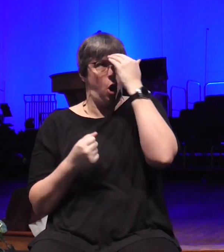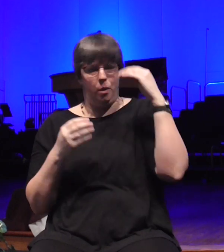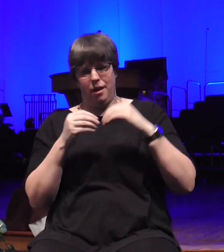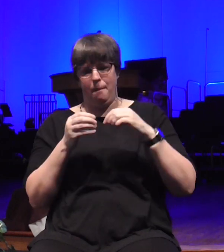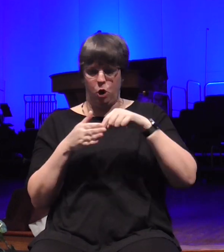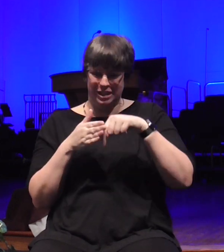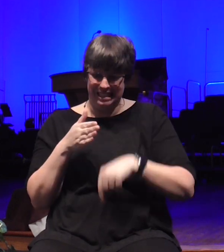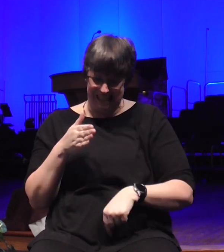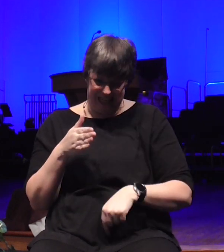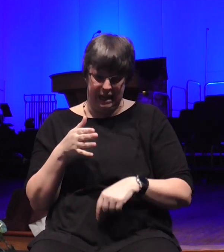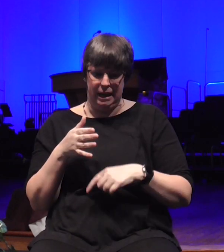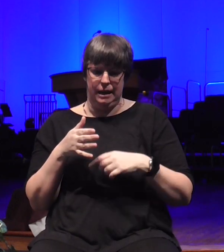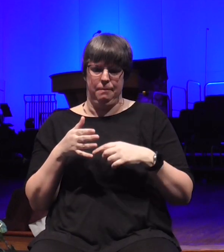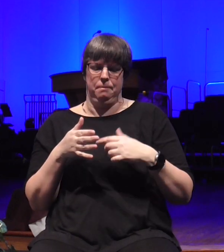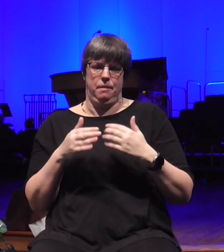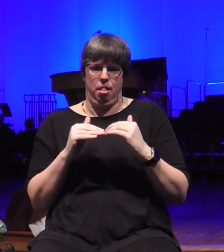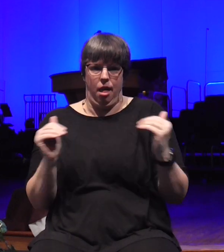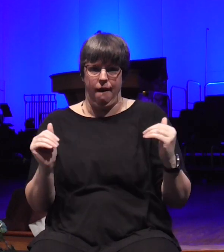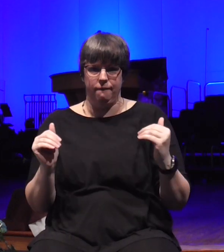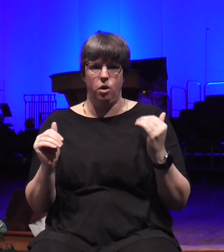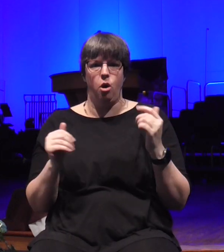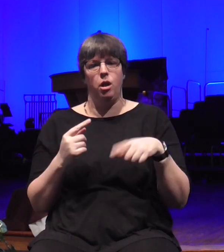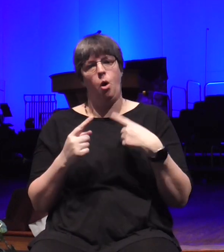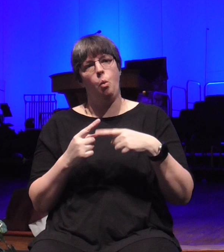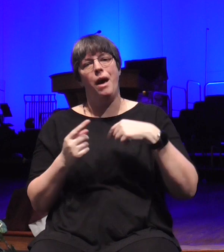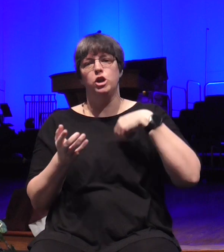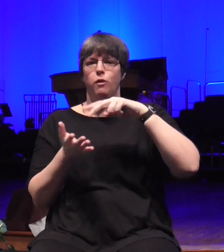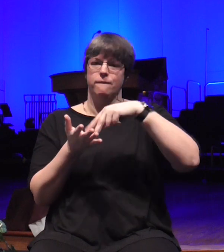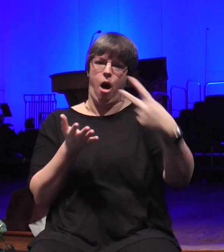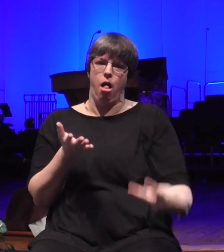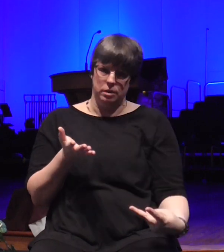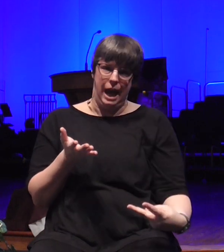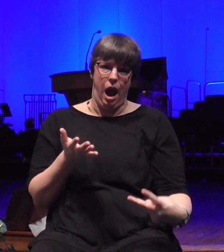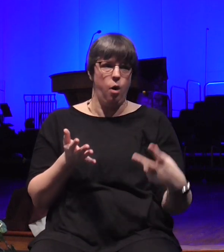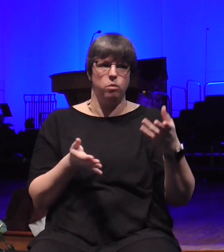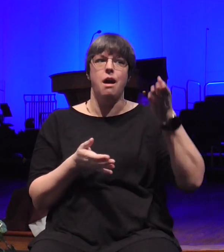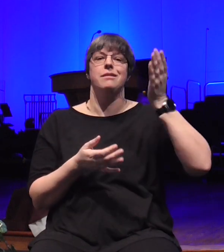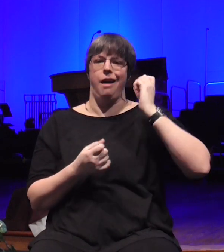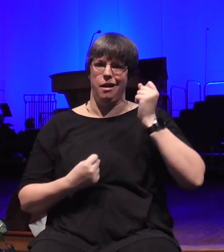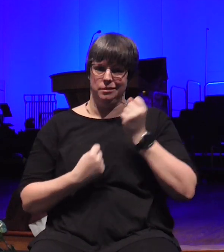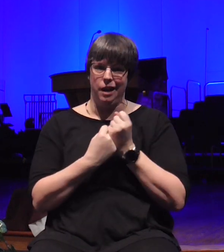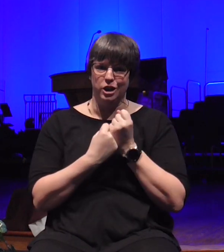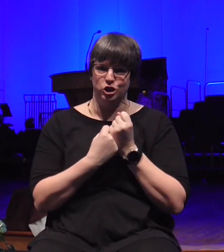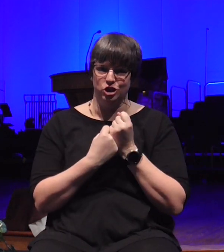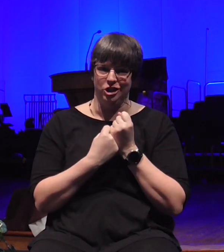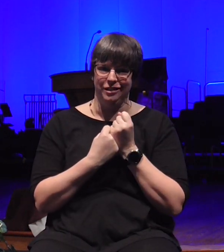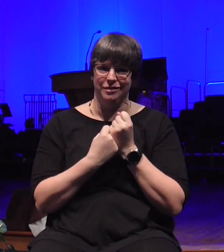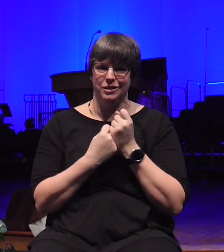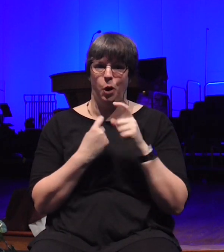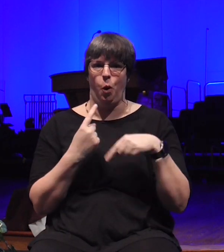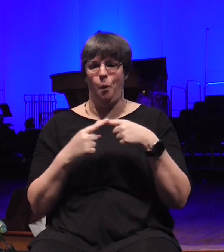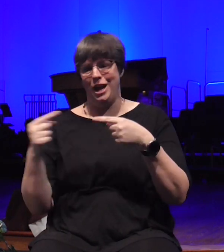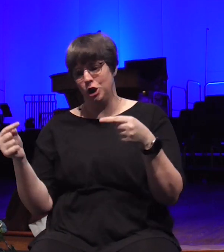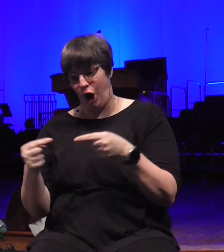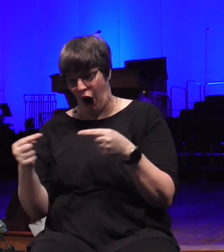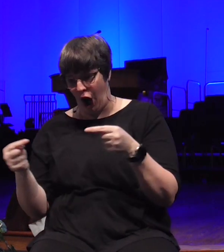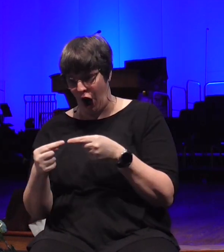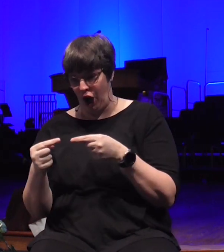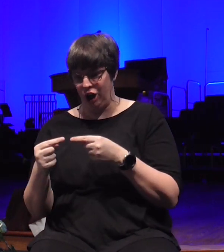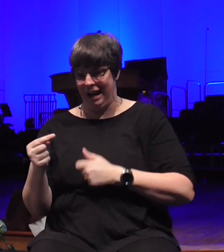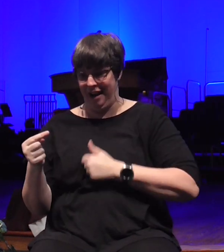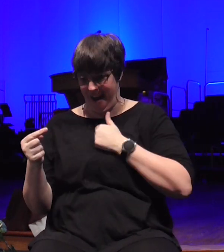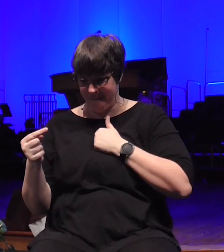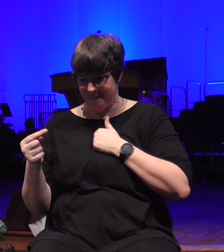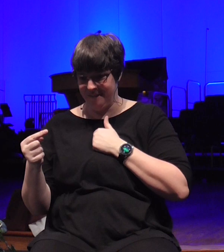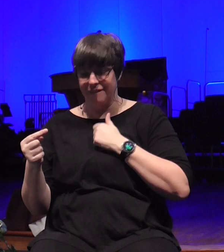level. I want to tell Nico that when you fall down in life, God's gotcha. When you get hurt